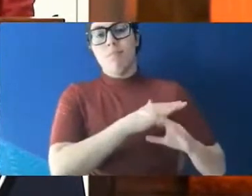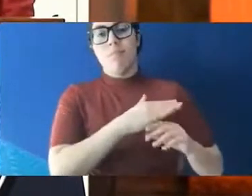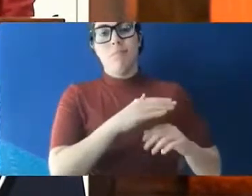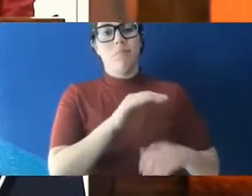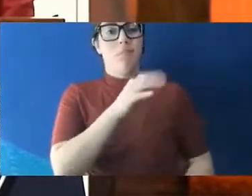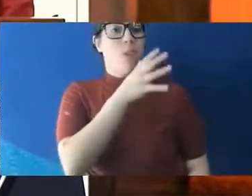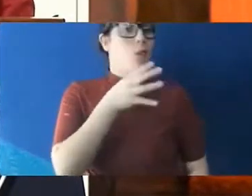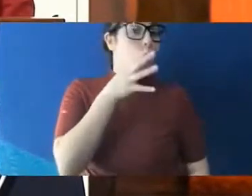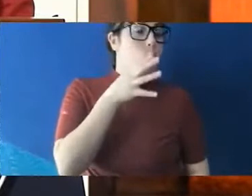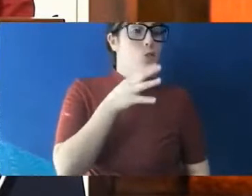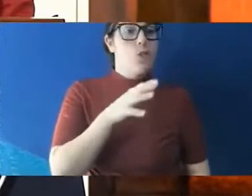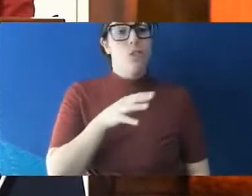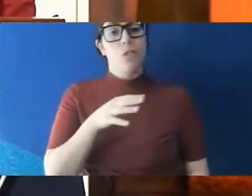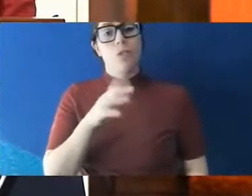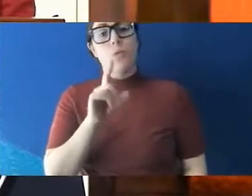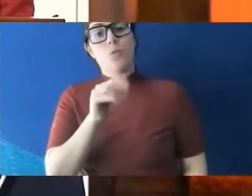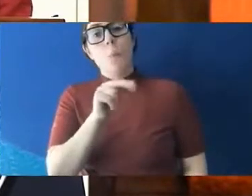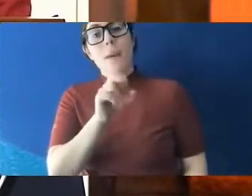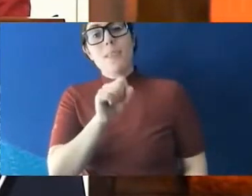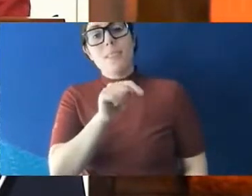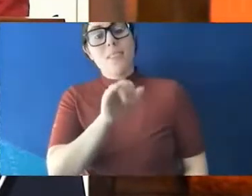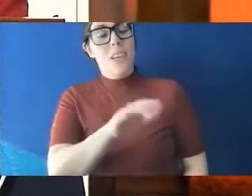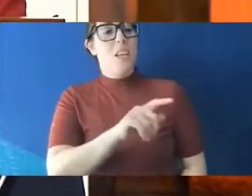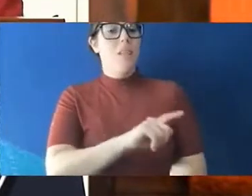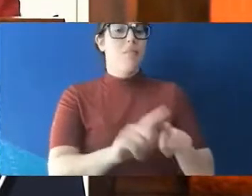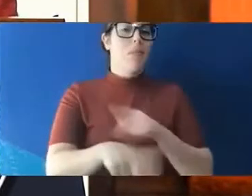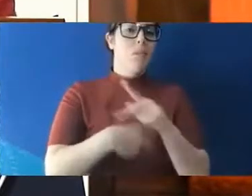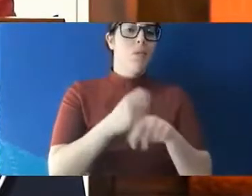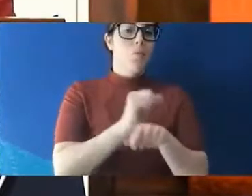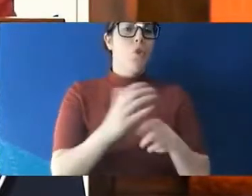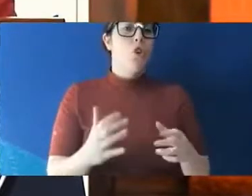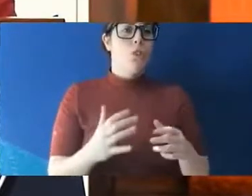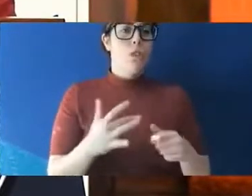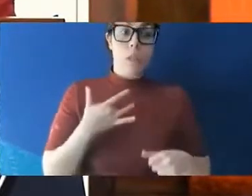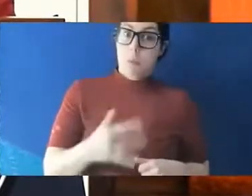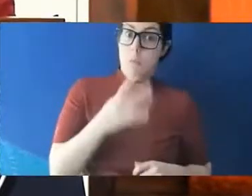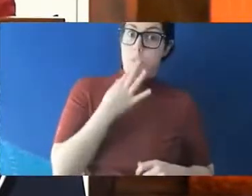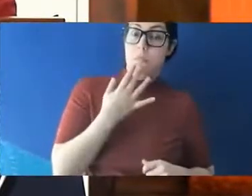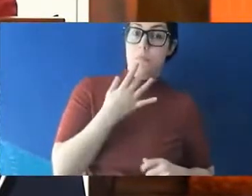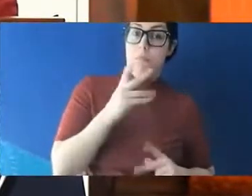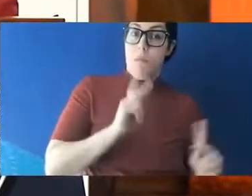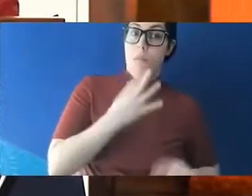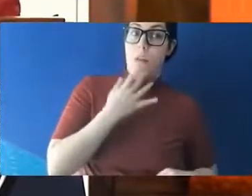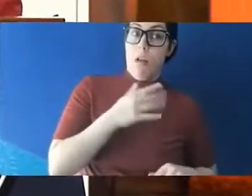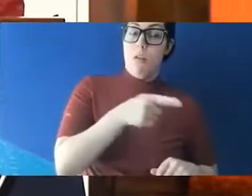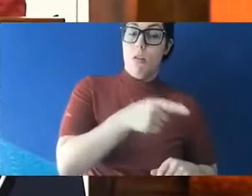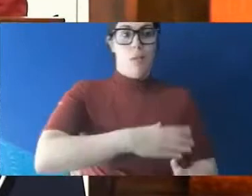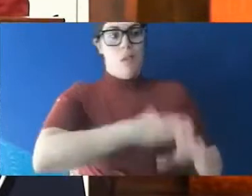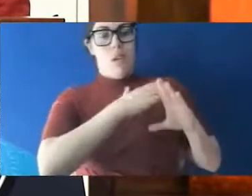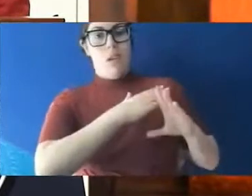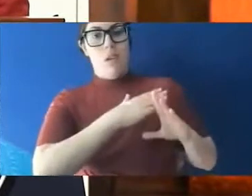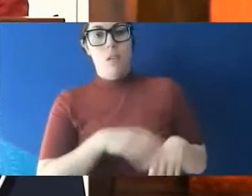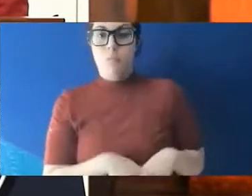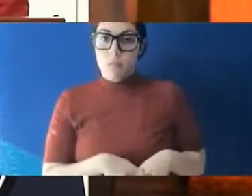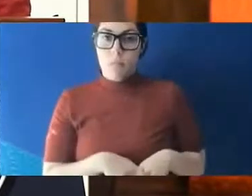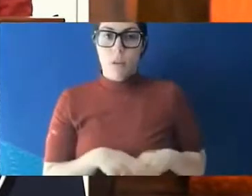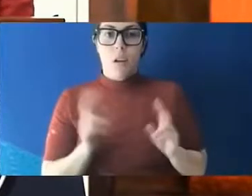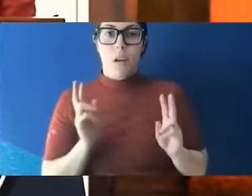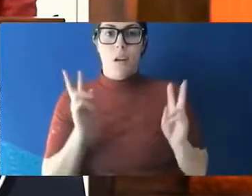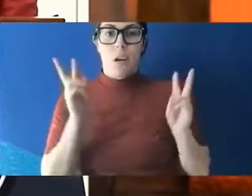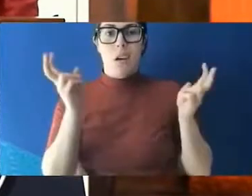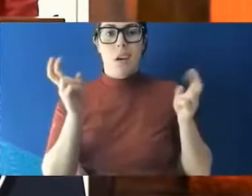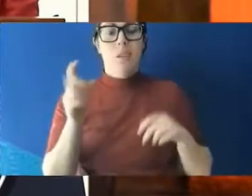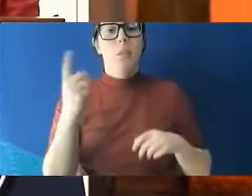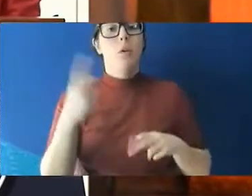other service workers, occupations largely held by people of color. So-called urban